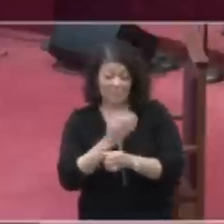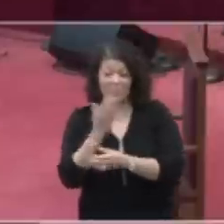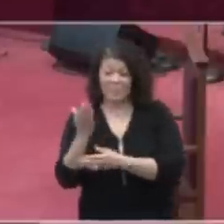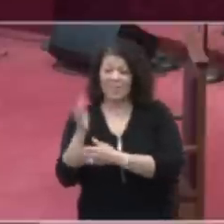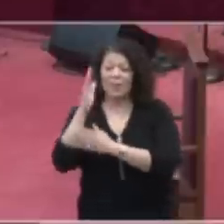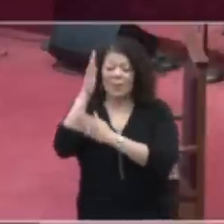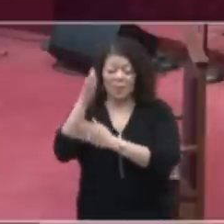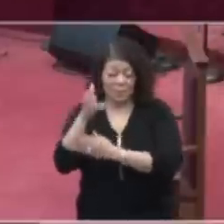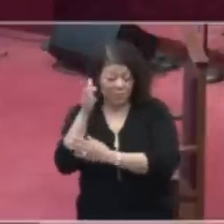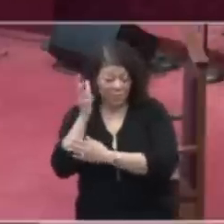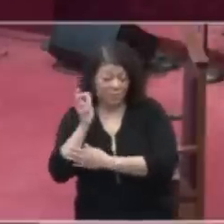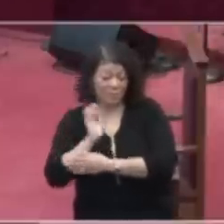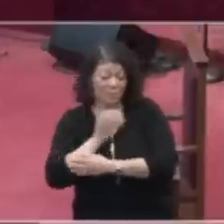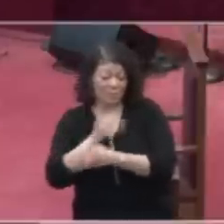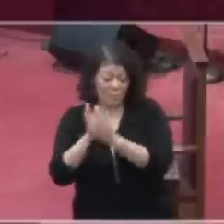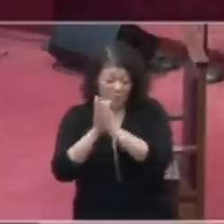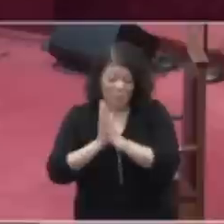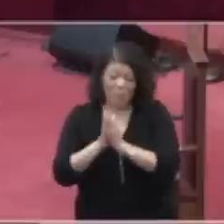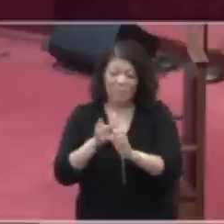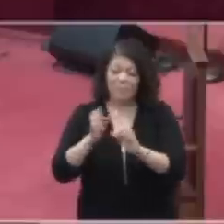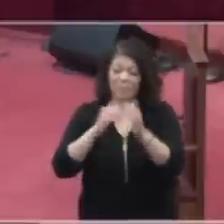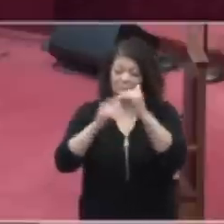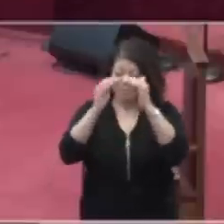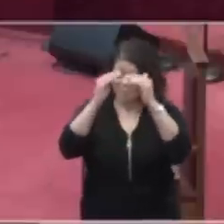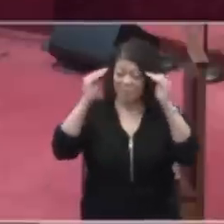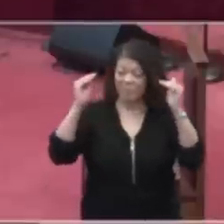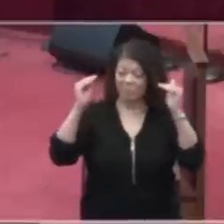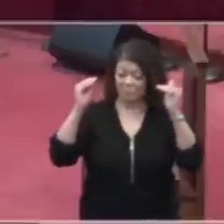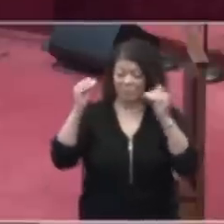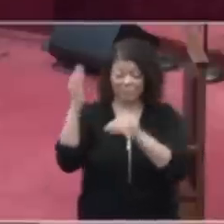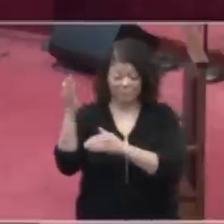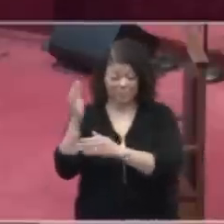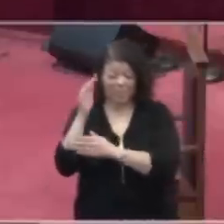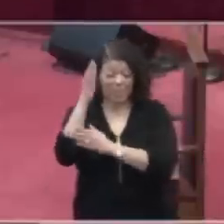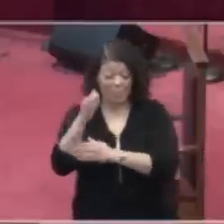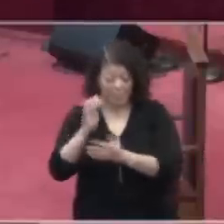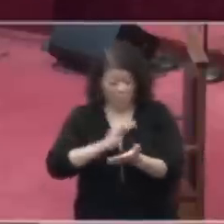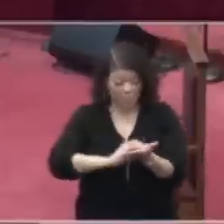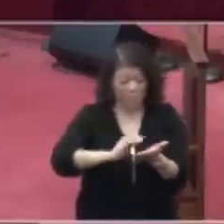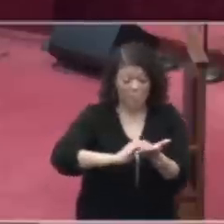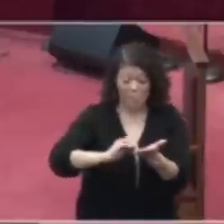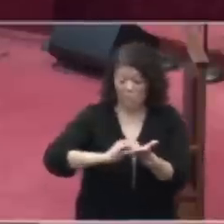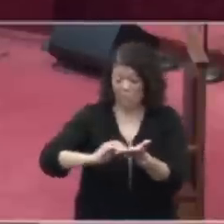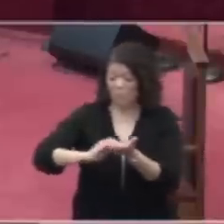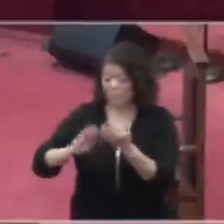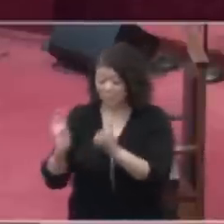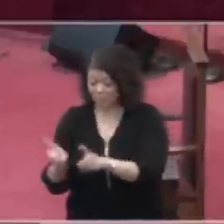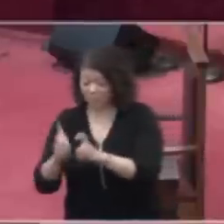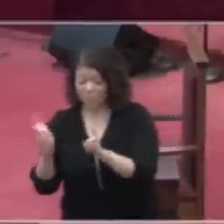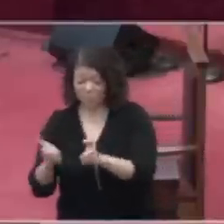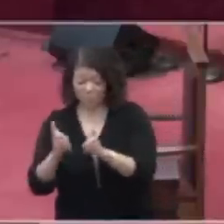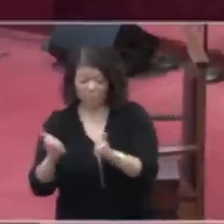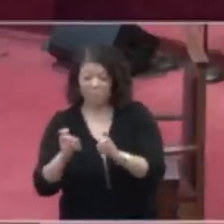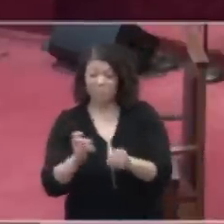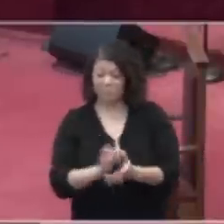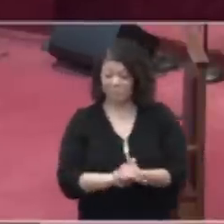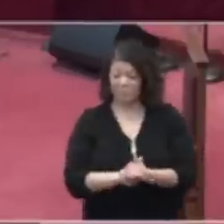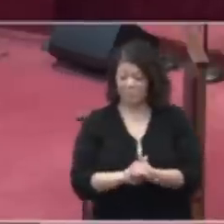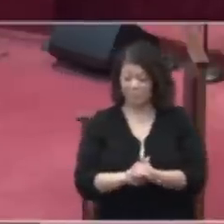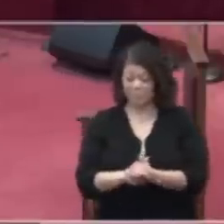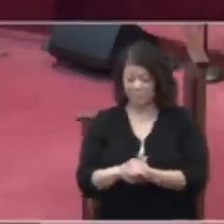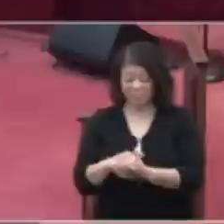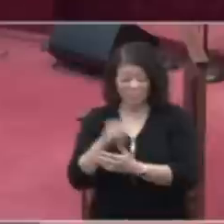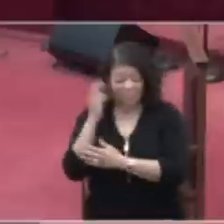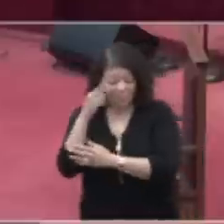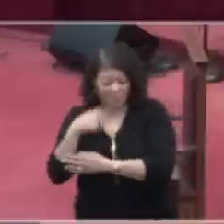our prayers from heaven. He will forgive us of our sins. And here's why I'm doing it.